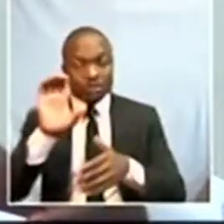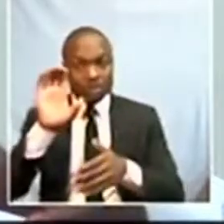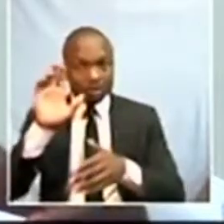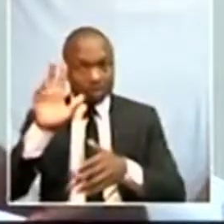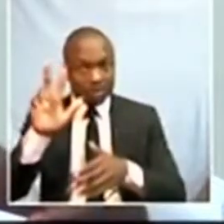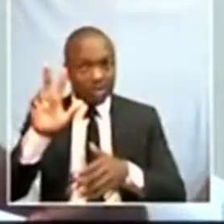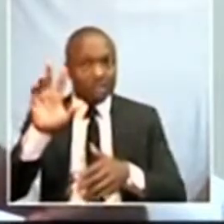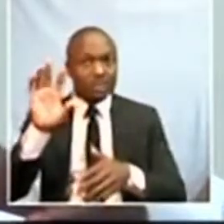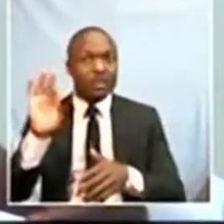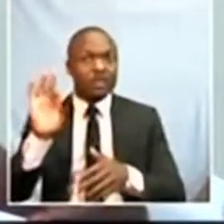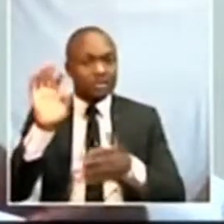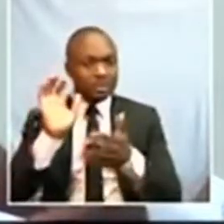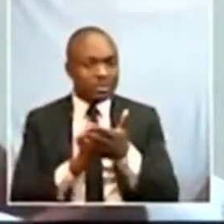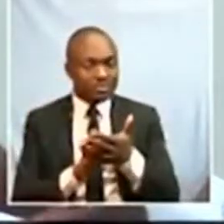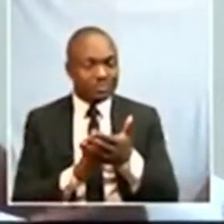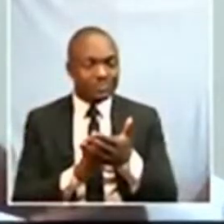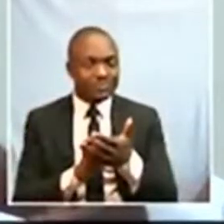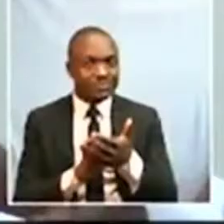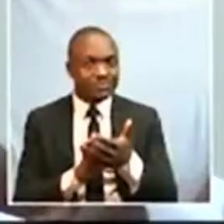339,000.